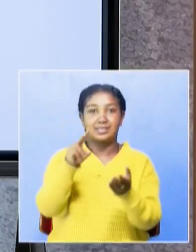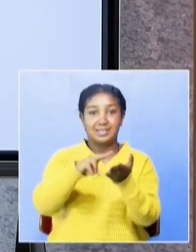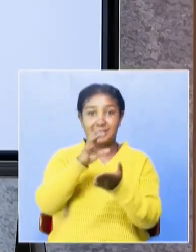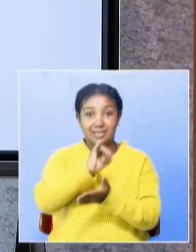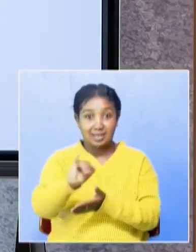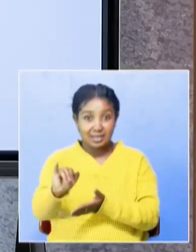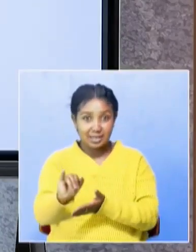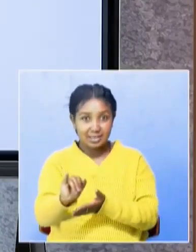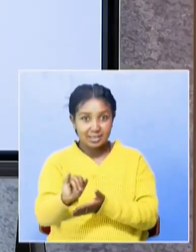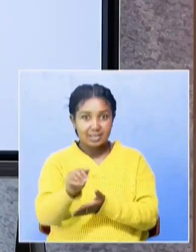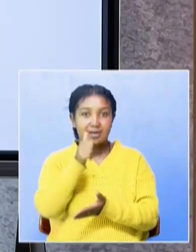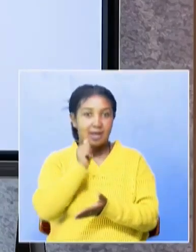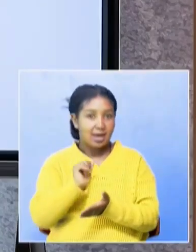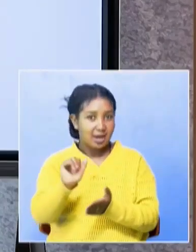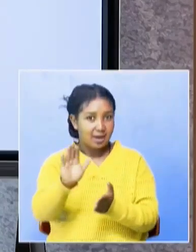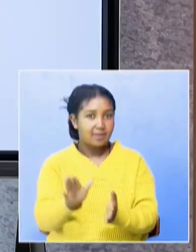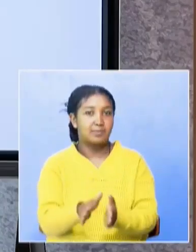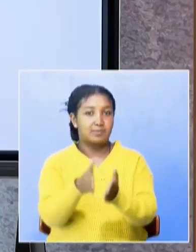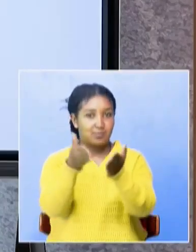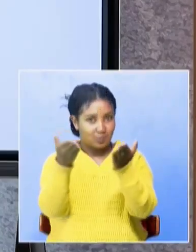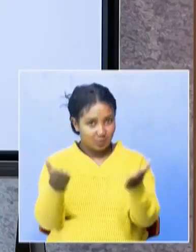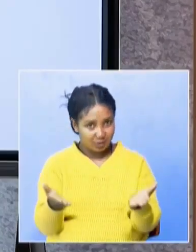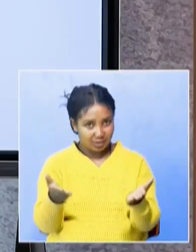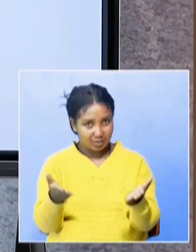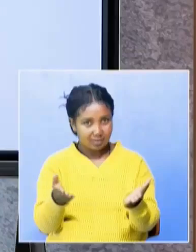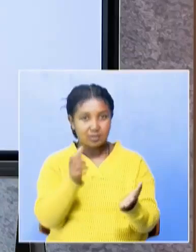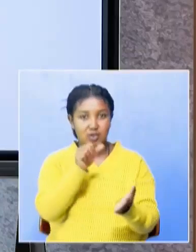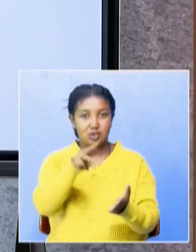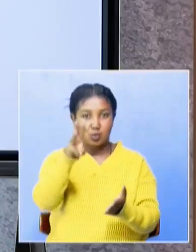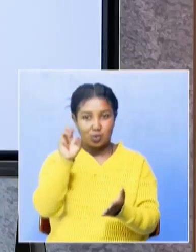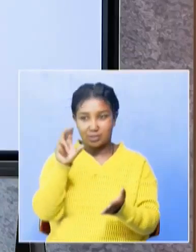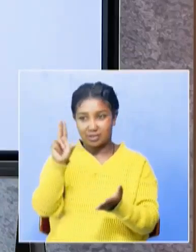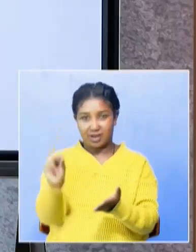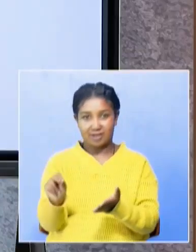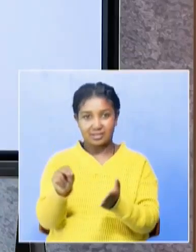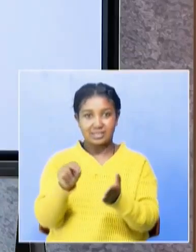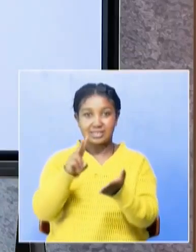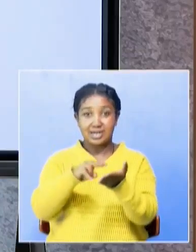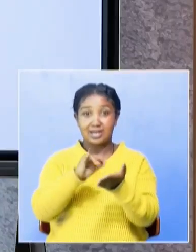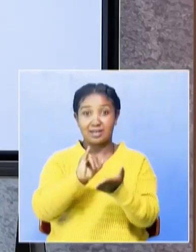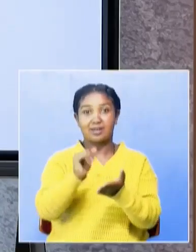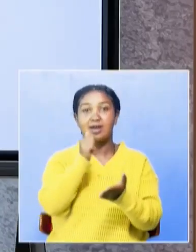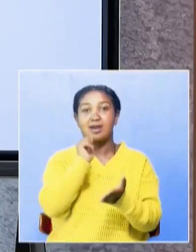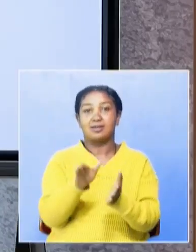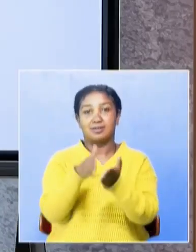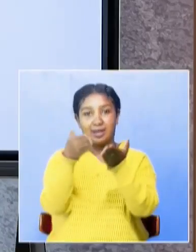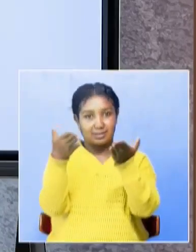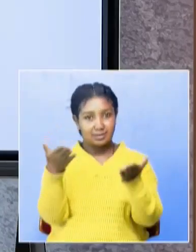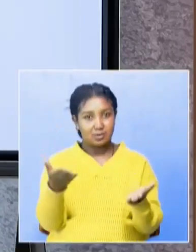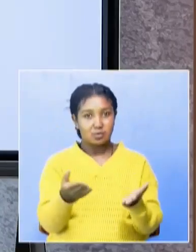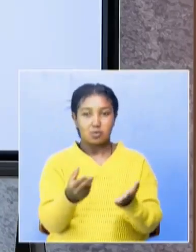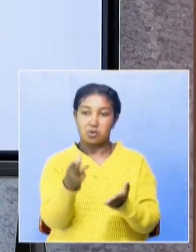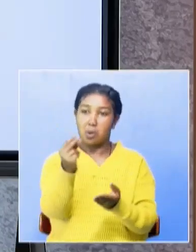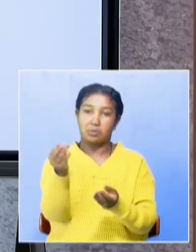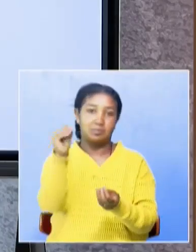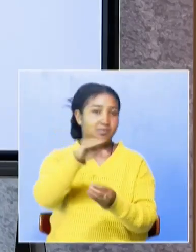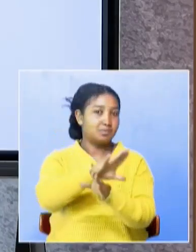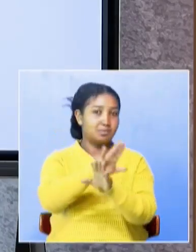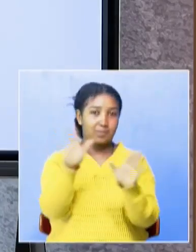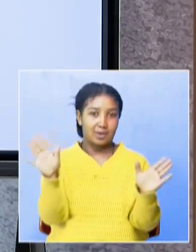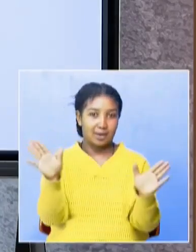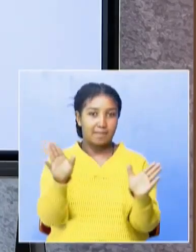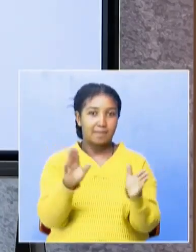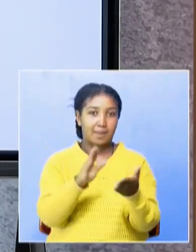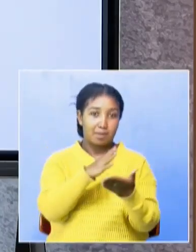reading her textbook. She was not reading her textbook. We have to use not